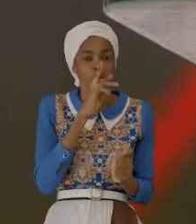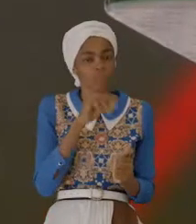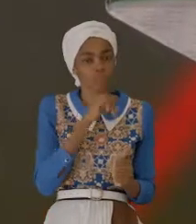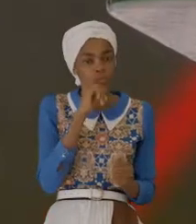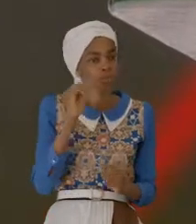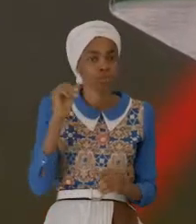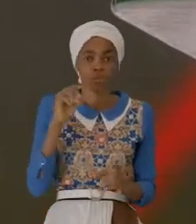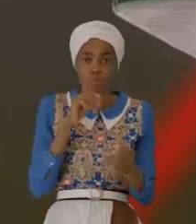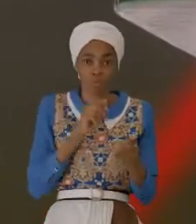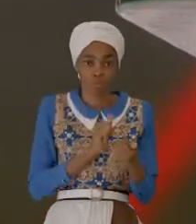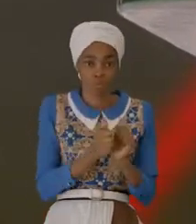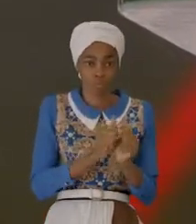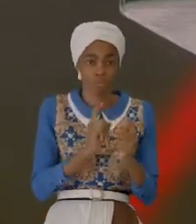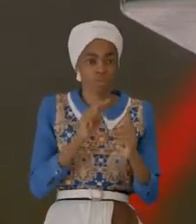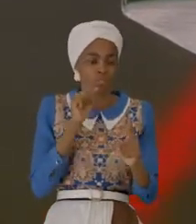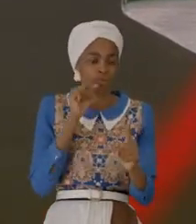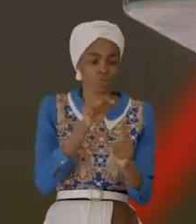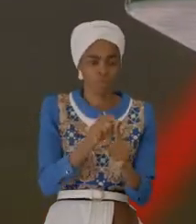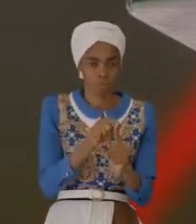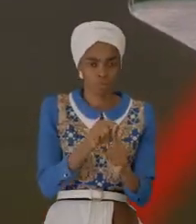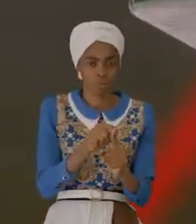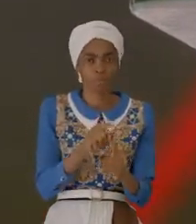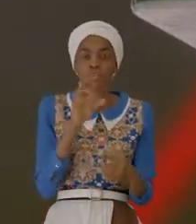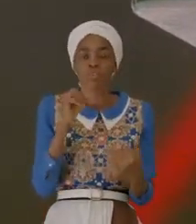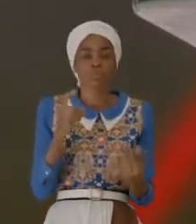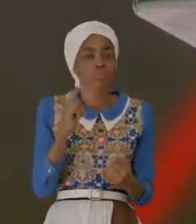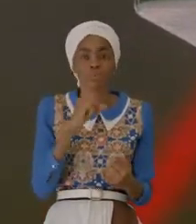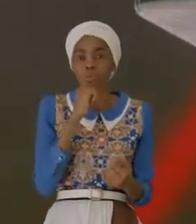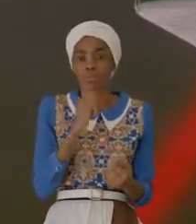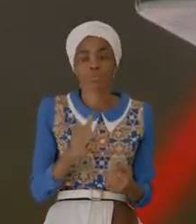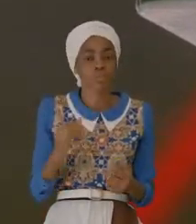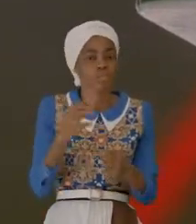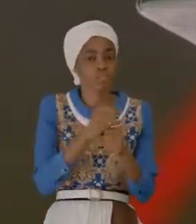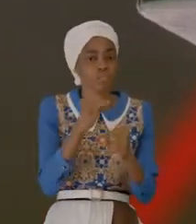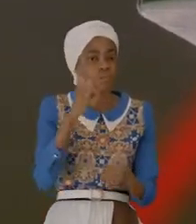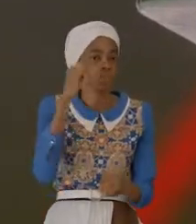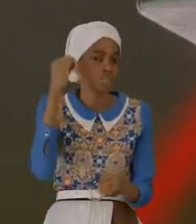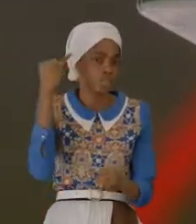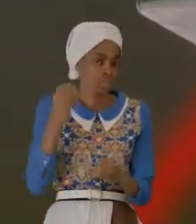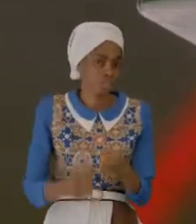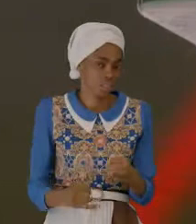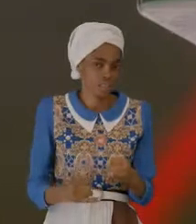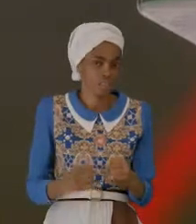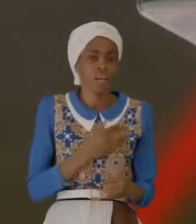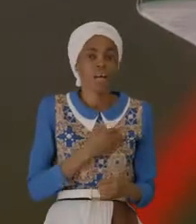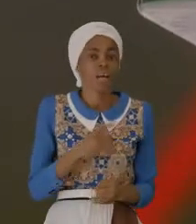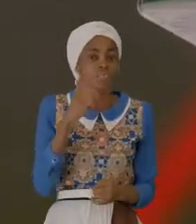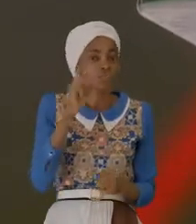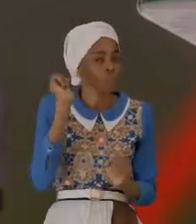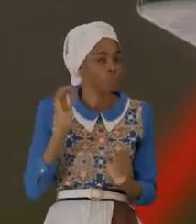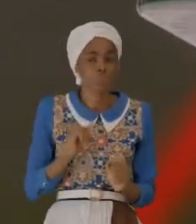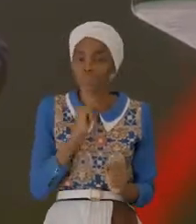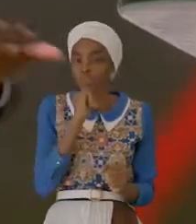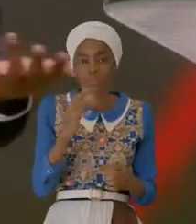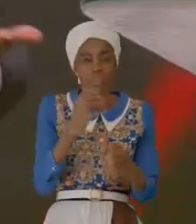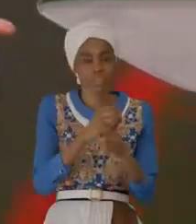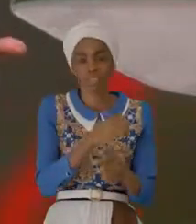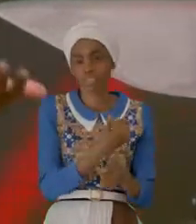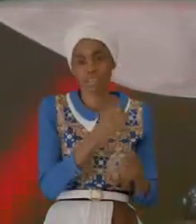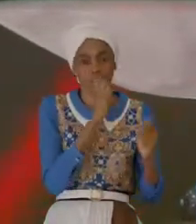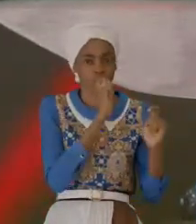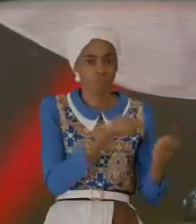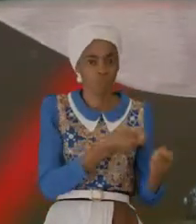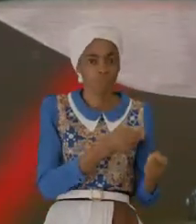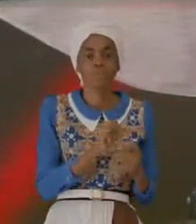and so you cannot get to the destination and you cannot get any reward and